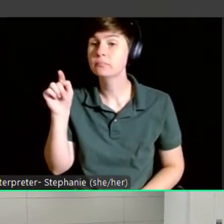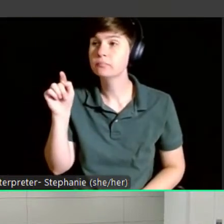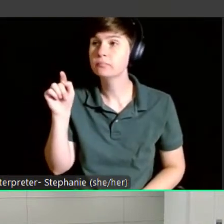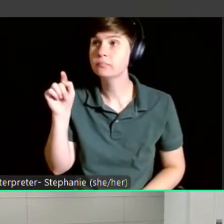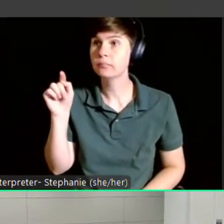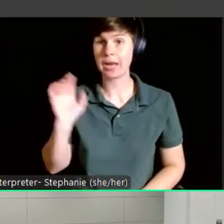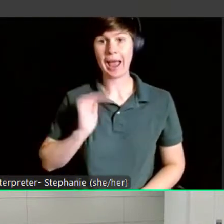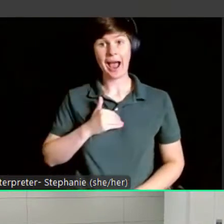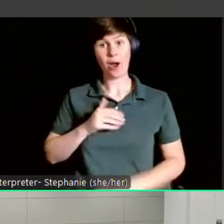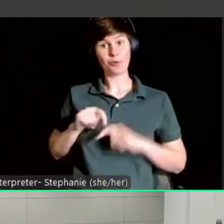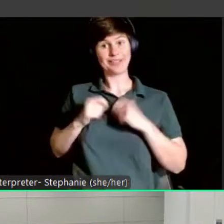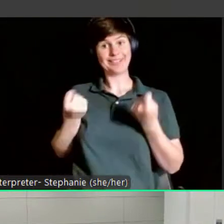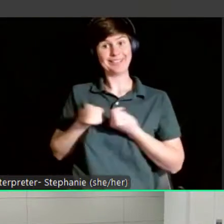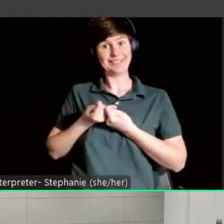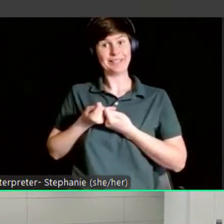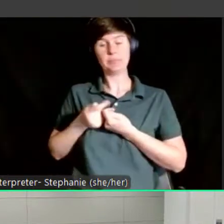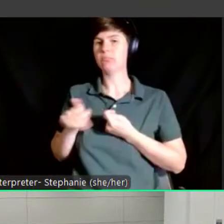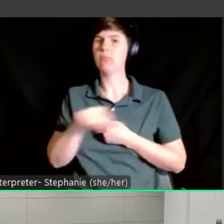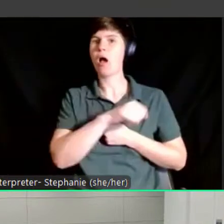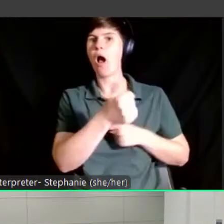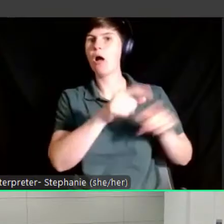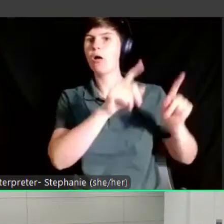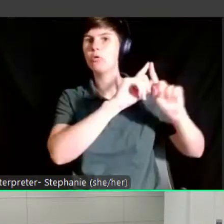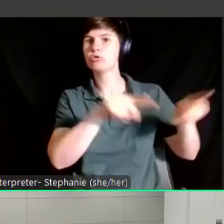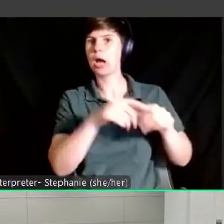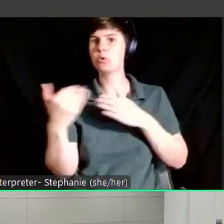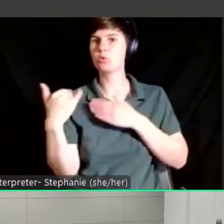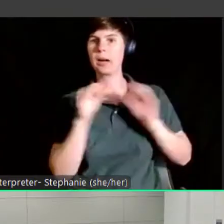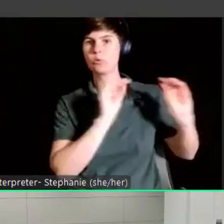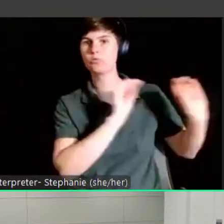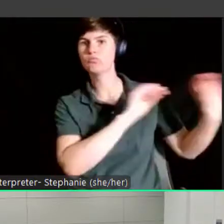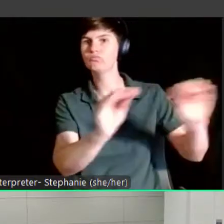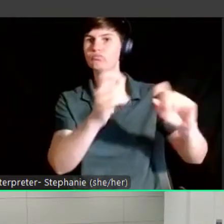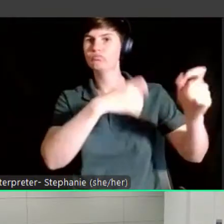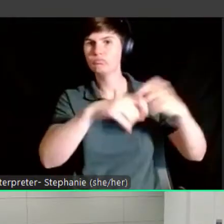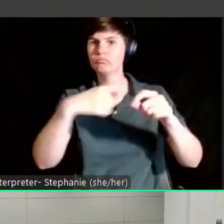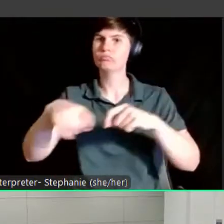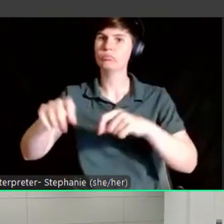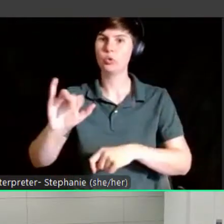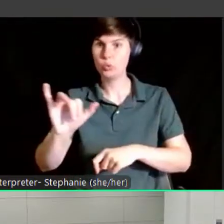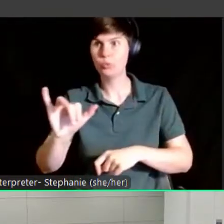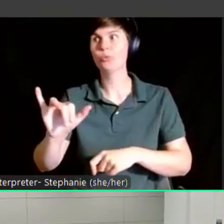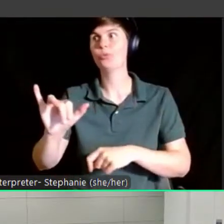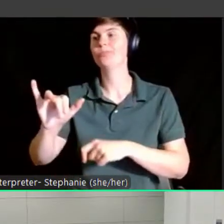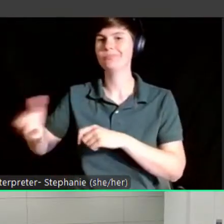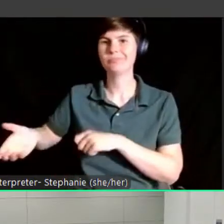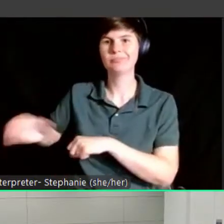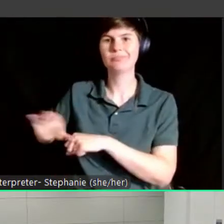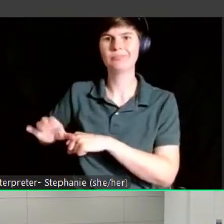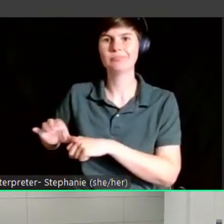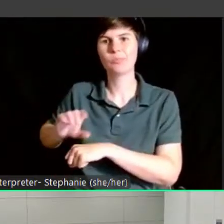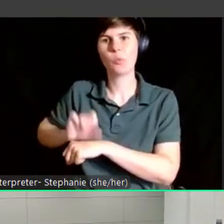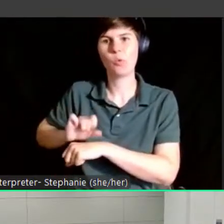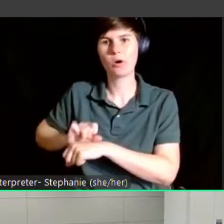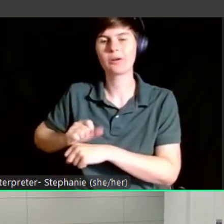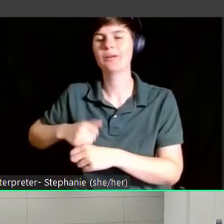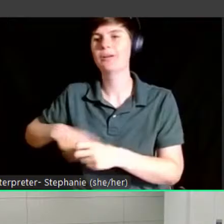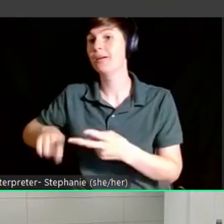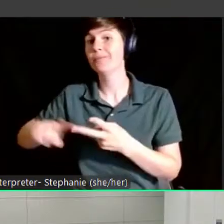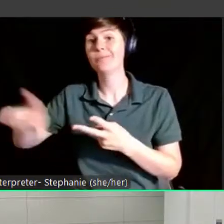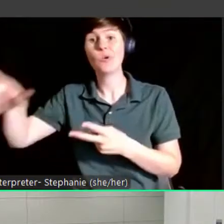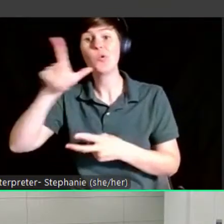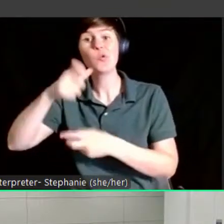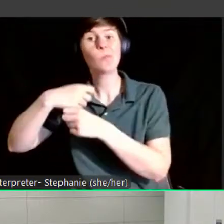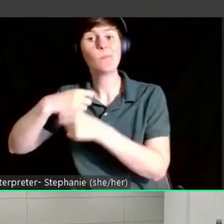crews who have to do other signage as well, and the manufacture of these